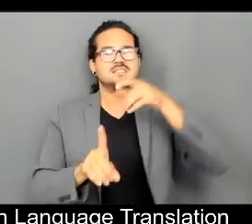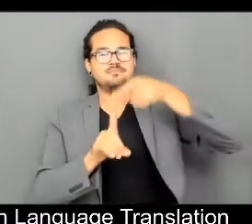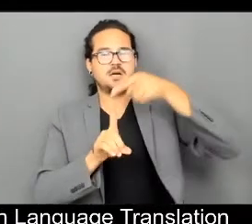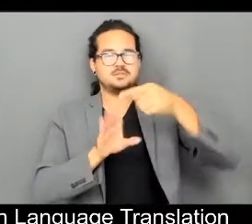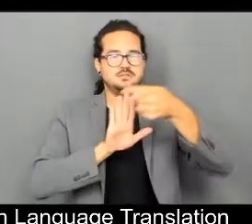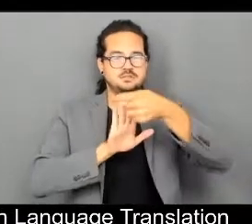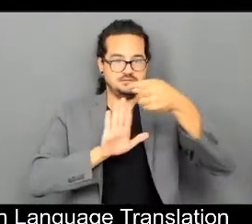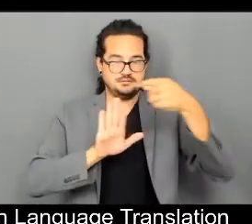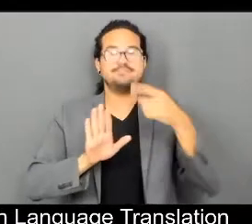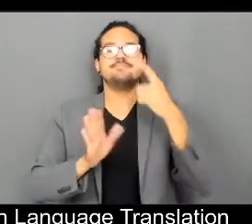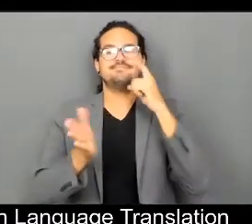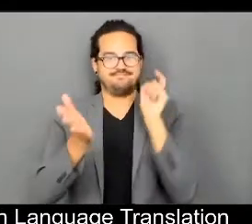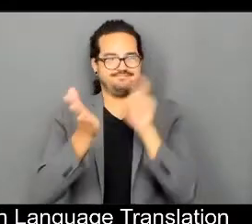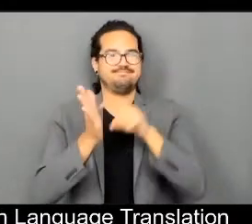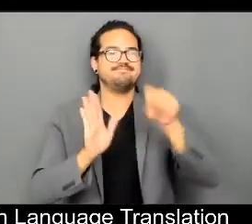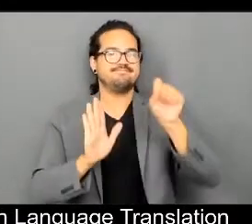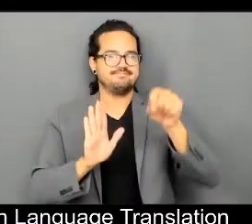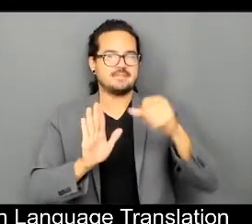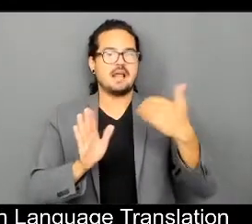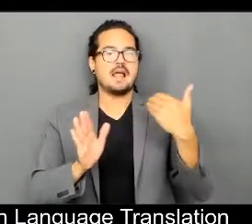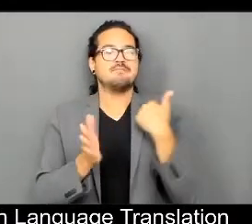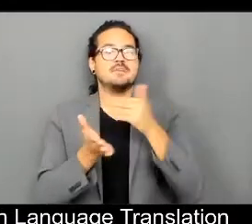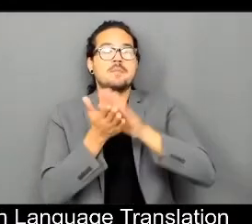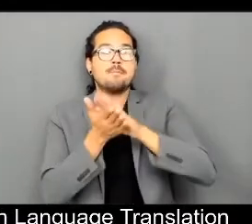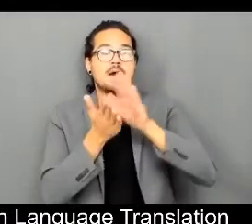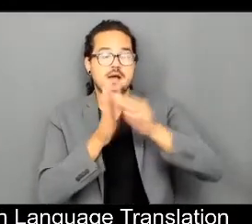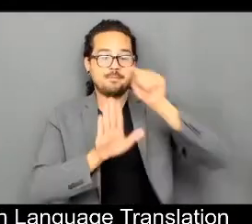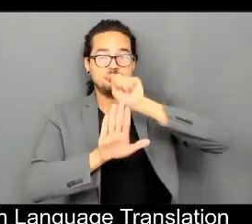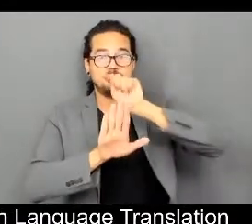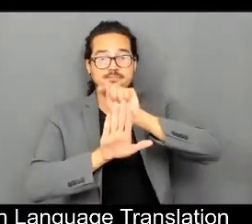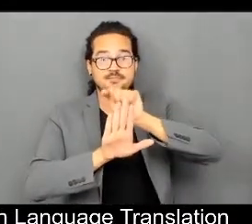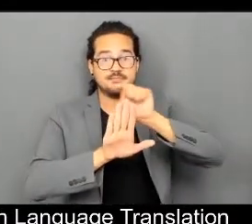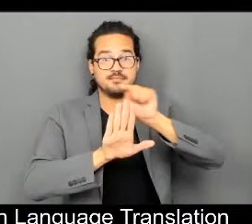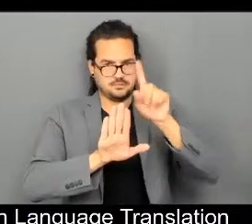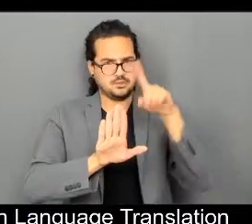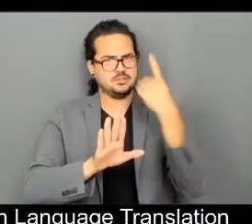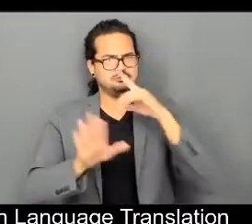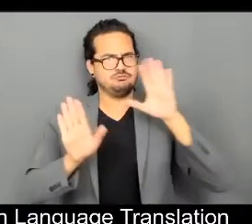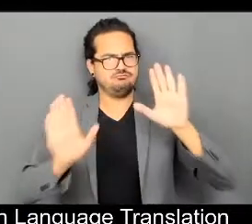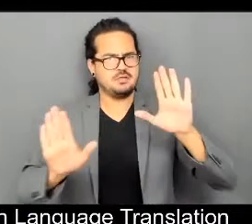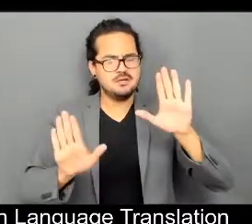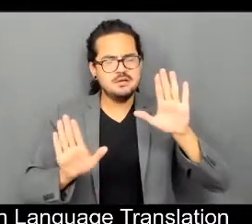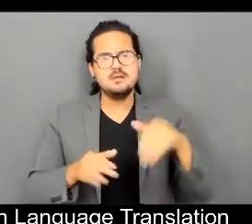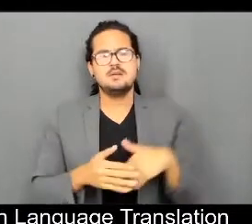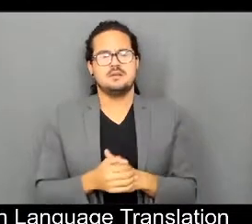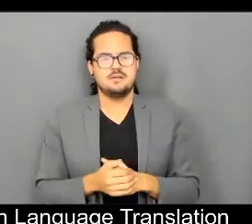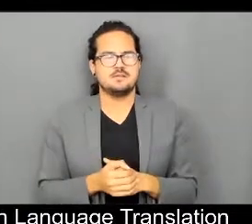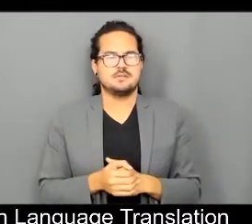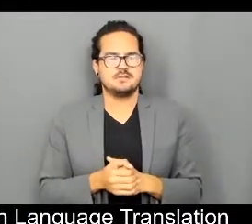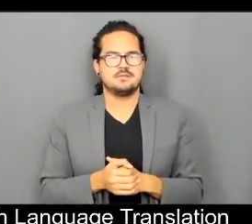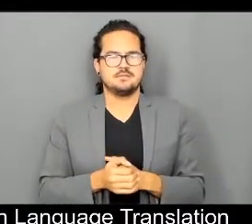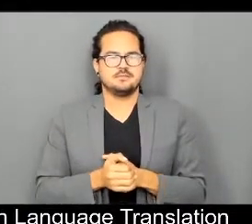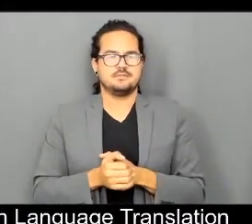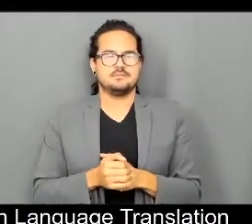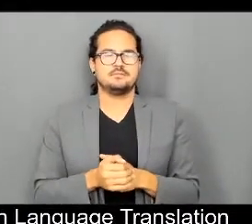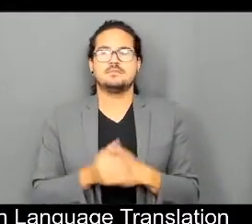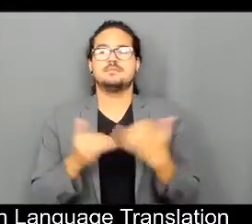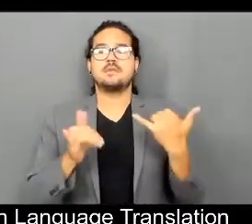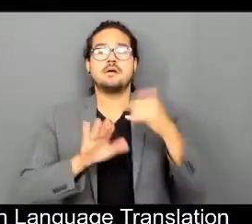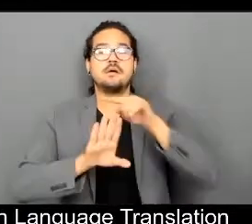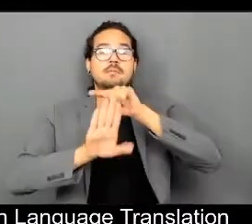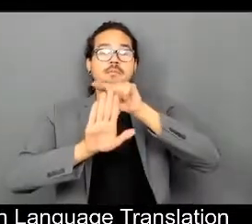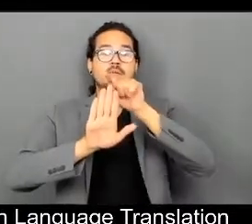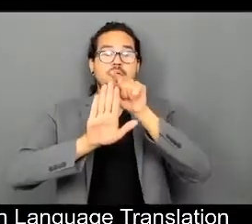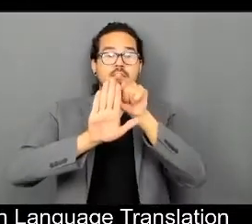able to look at as we move around. We can still come back around and we get to the back of the visitor center. Things